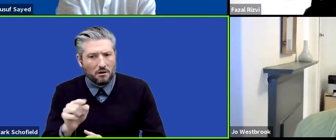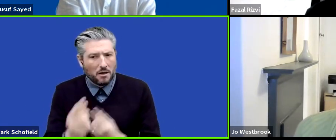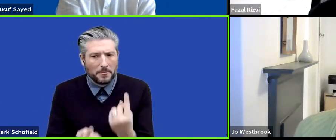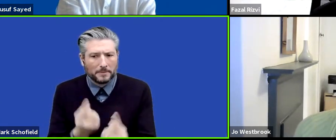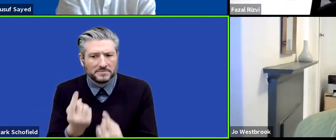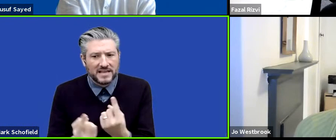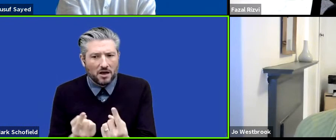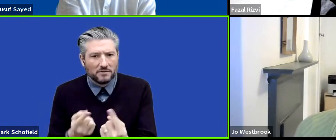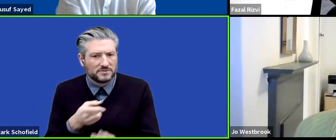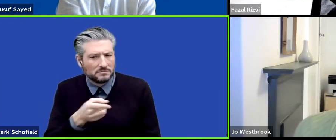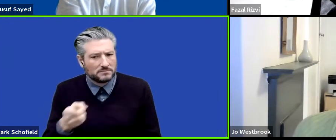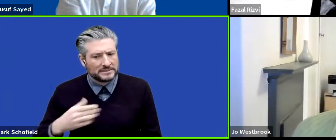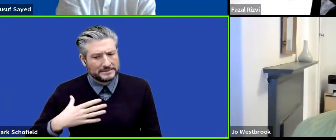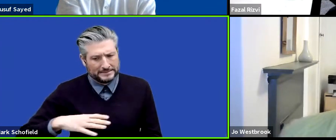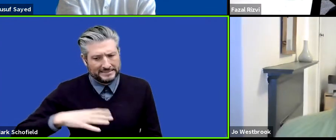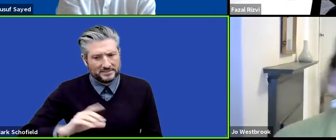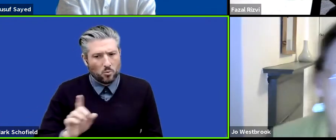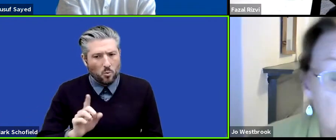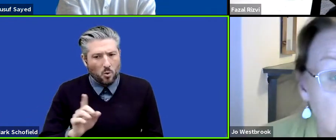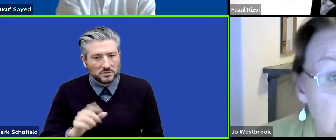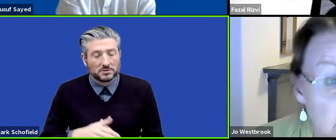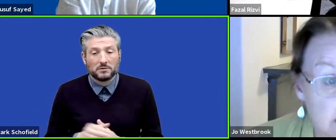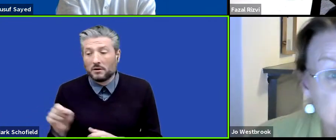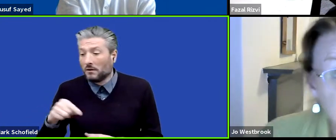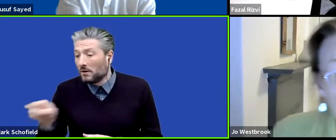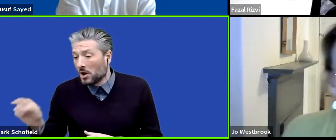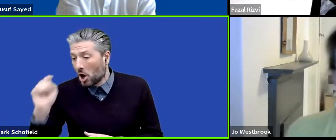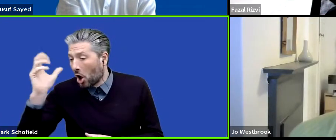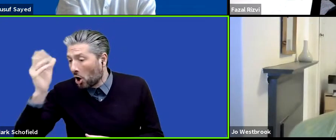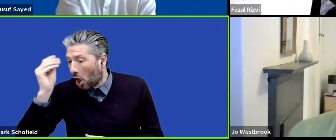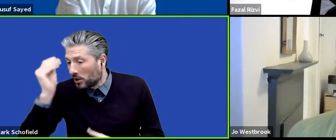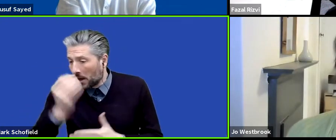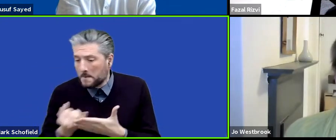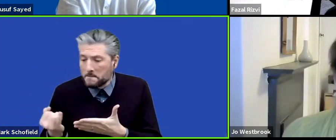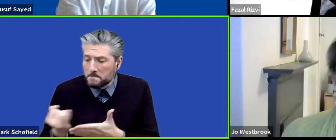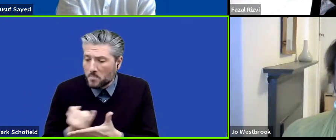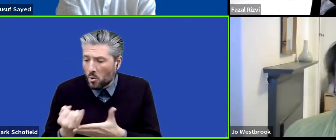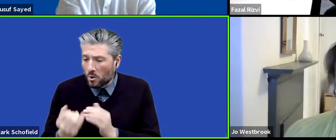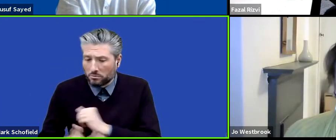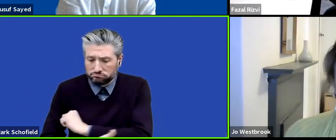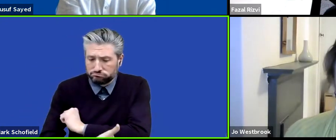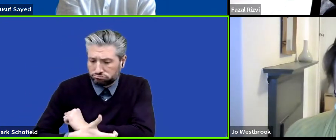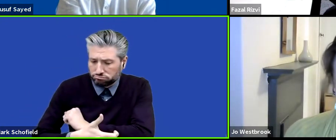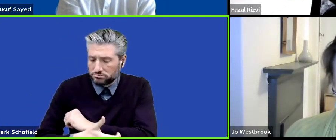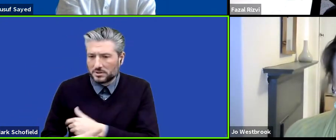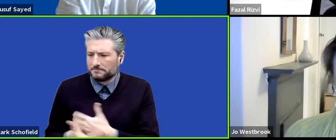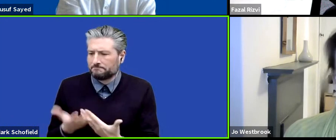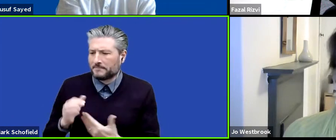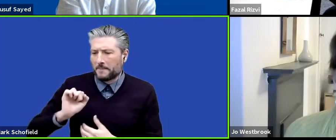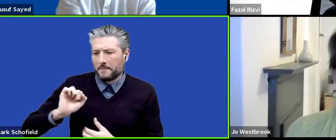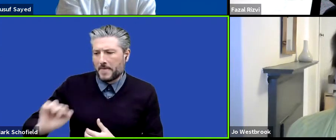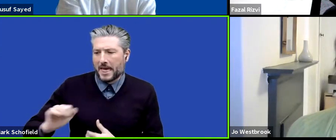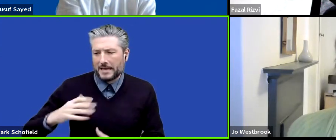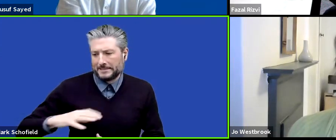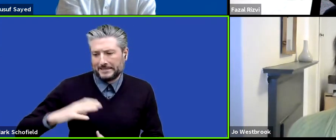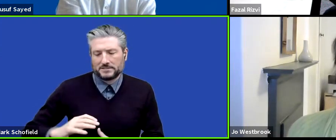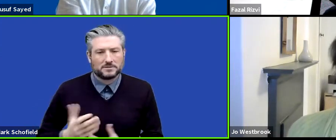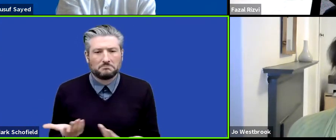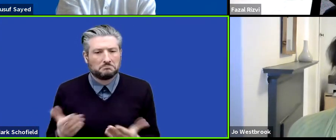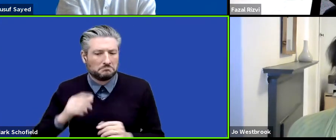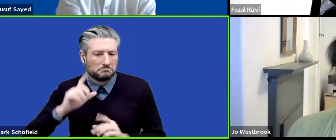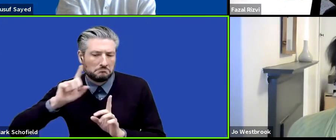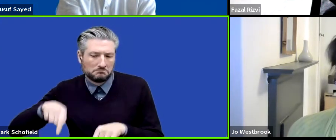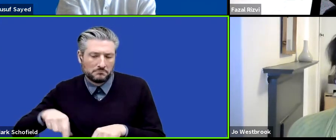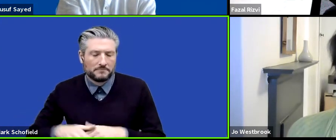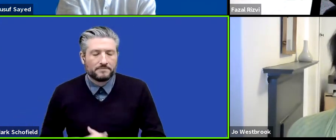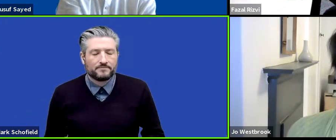and impoverished backgrounds. And if I could just interject here with a reminder of that 90% of